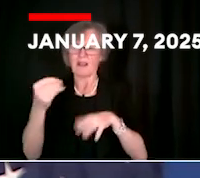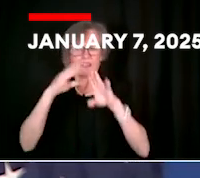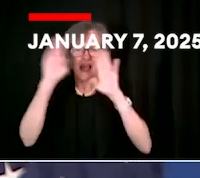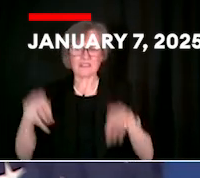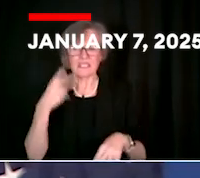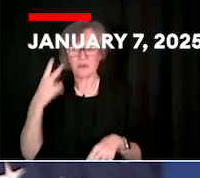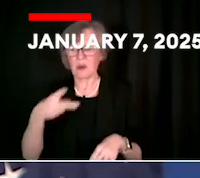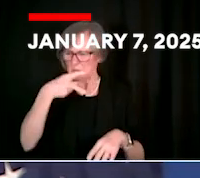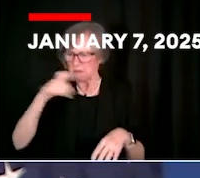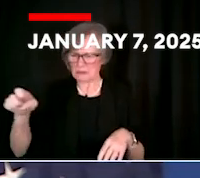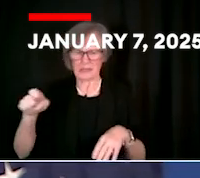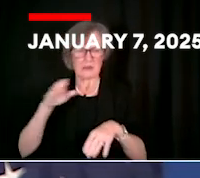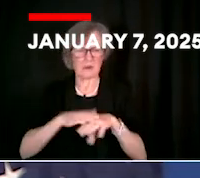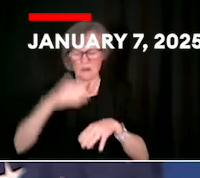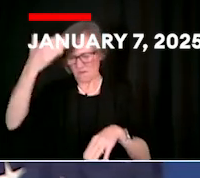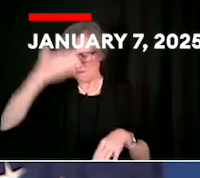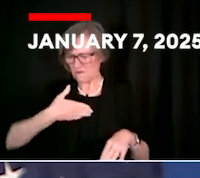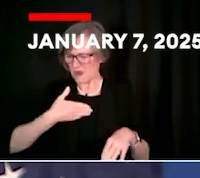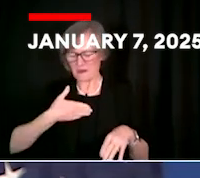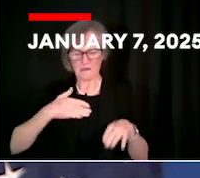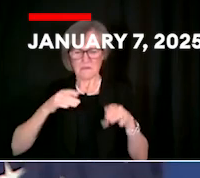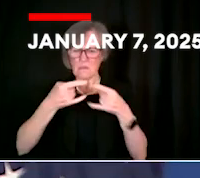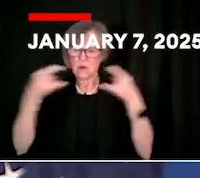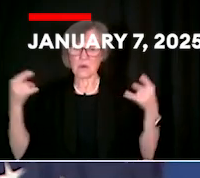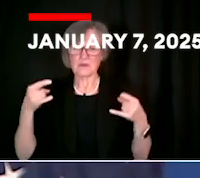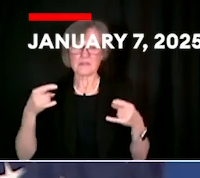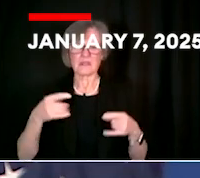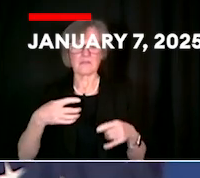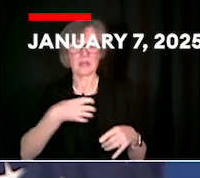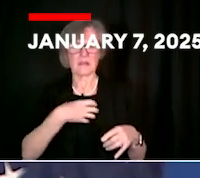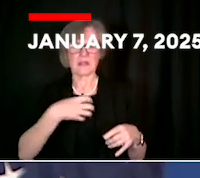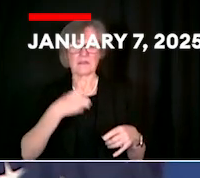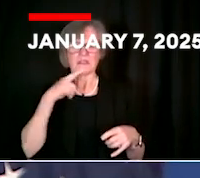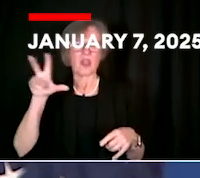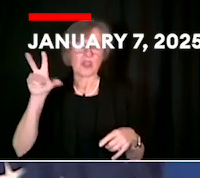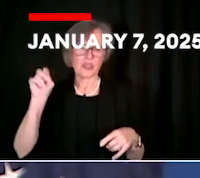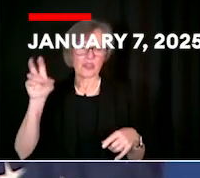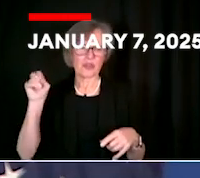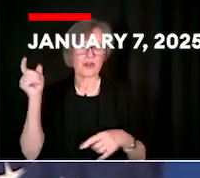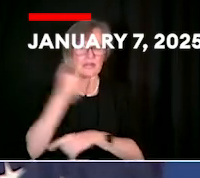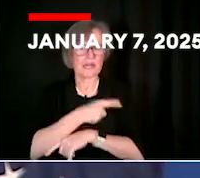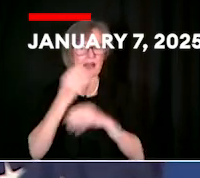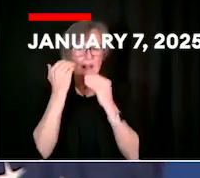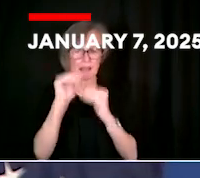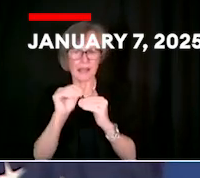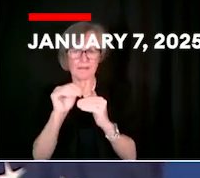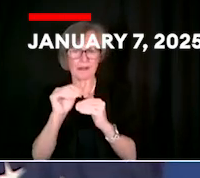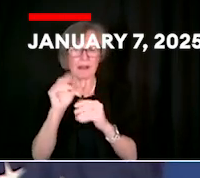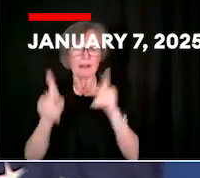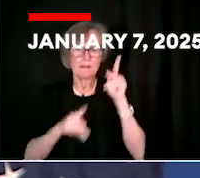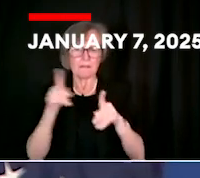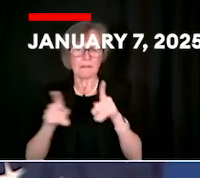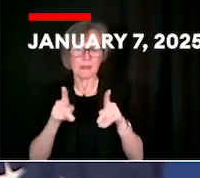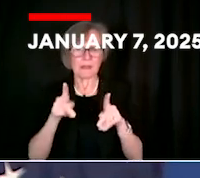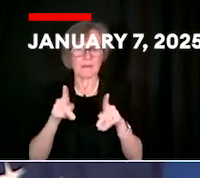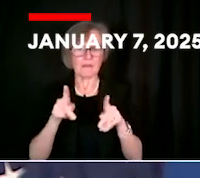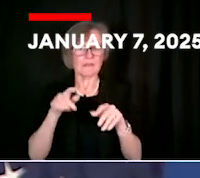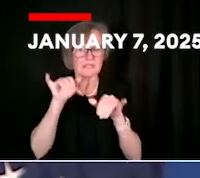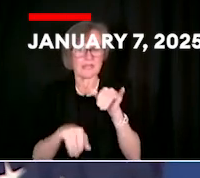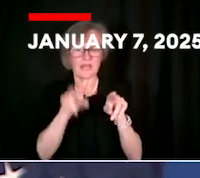urinating on their porch. Some of them pushed back when we said a 30-day limit on people staying in our shelters. We